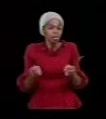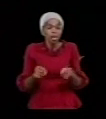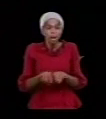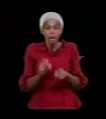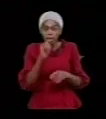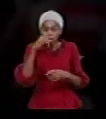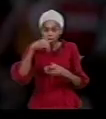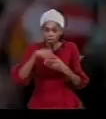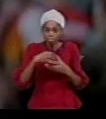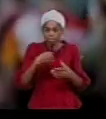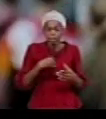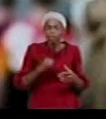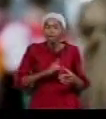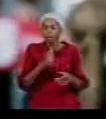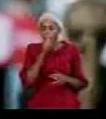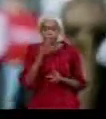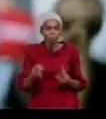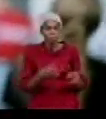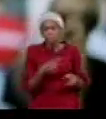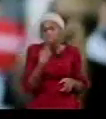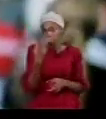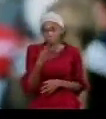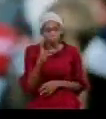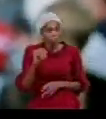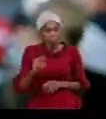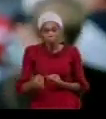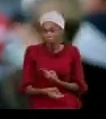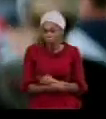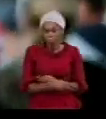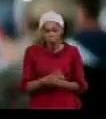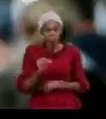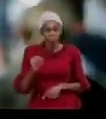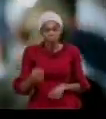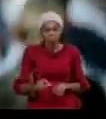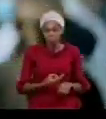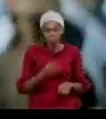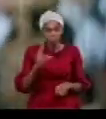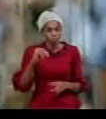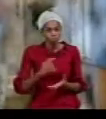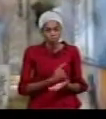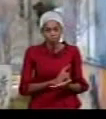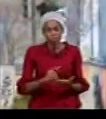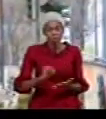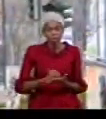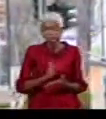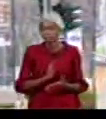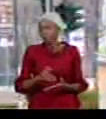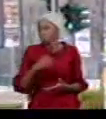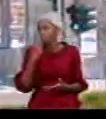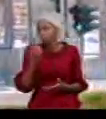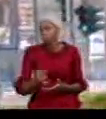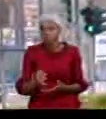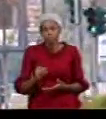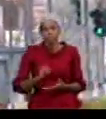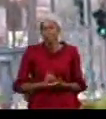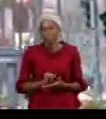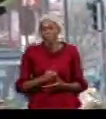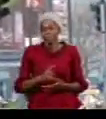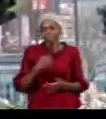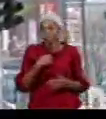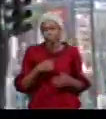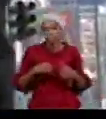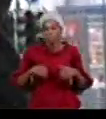ready. It says there's no day, there's no week, there's no month when he will say, I'm occupied in another thing. There's